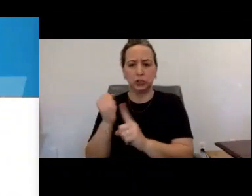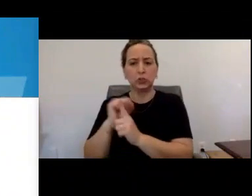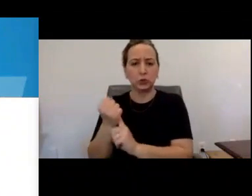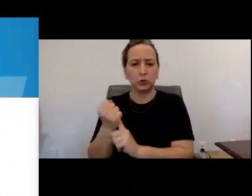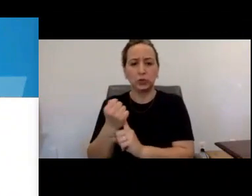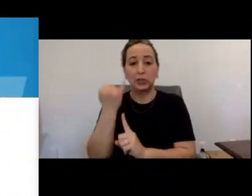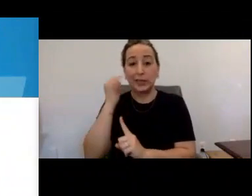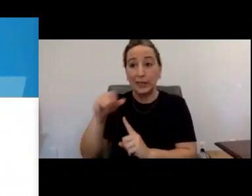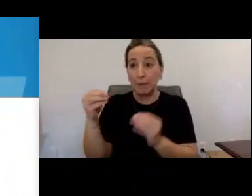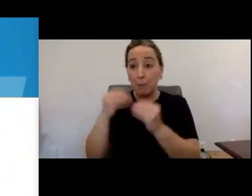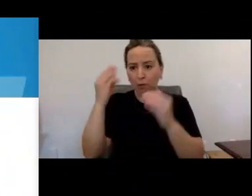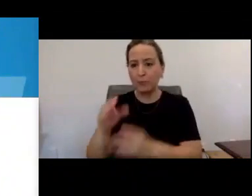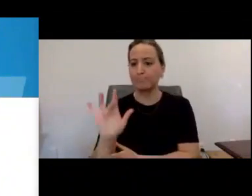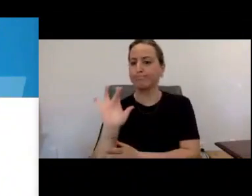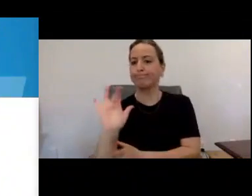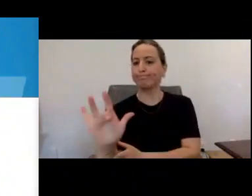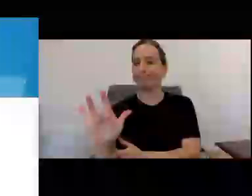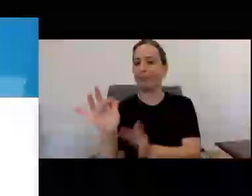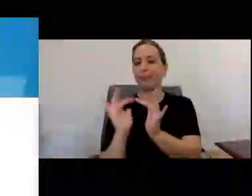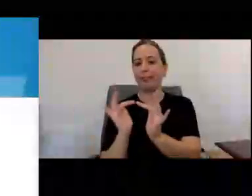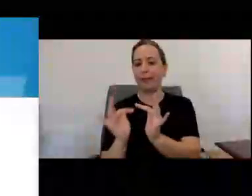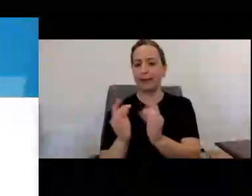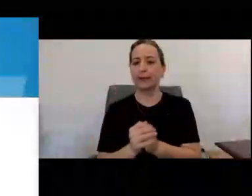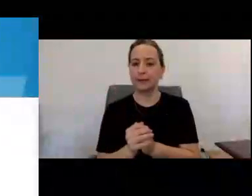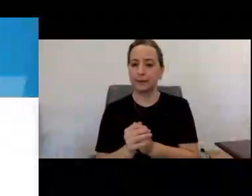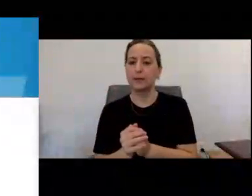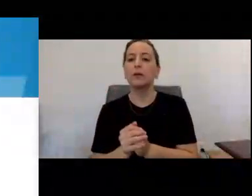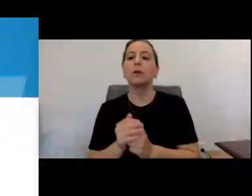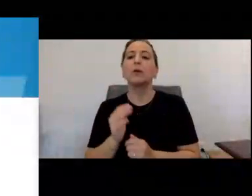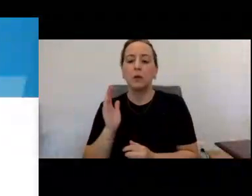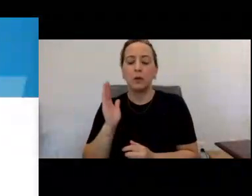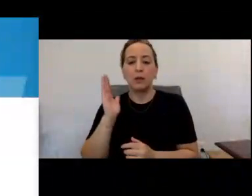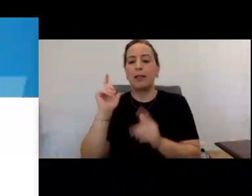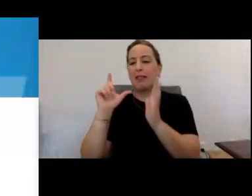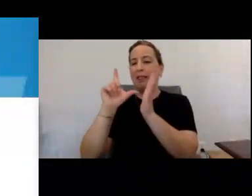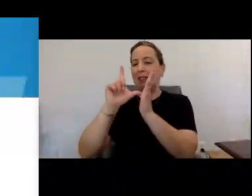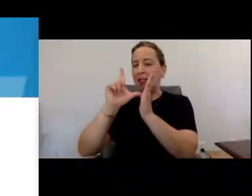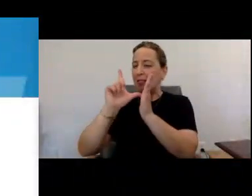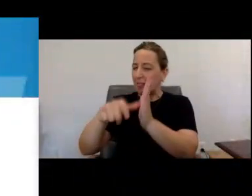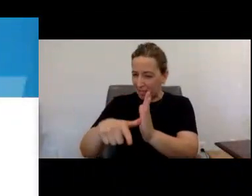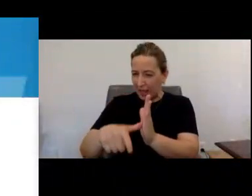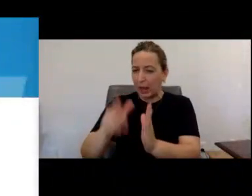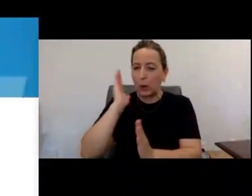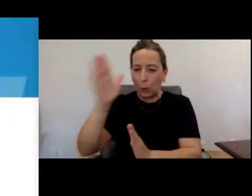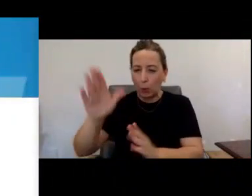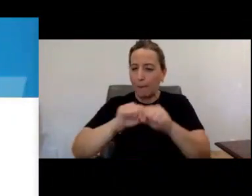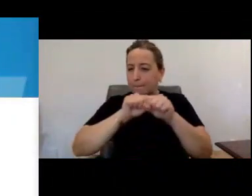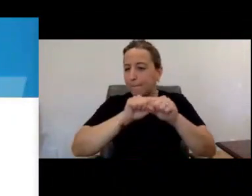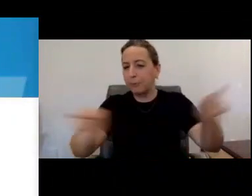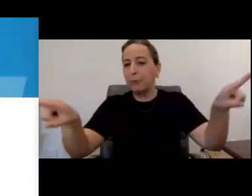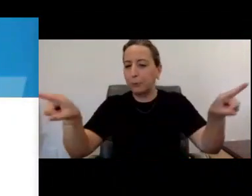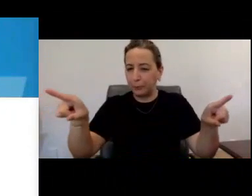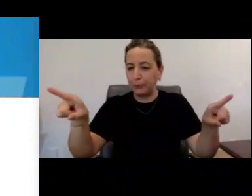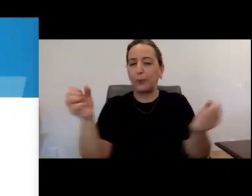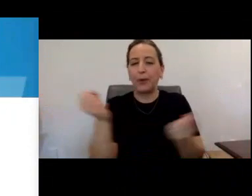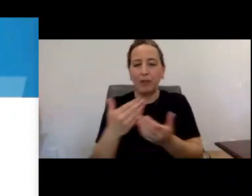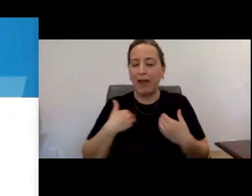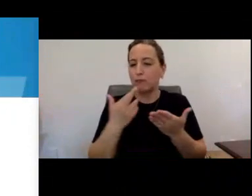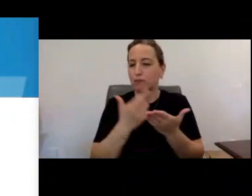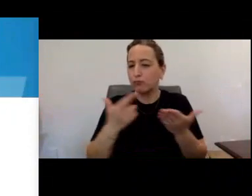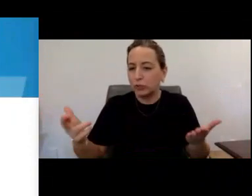slide, which again, I want to reiterate that we will send out at the end of the presentation. So you have all of these resources. You can learn more about